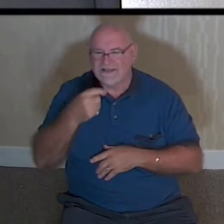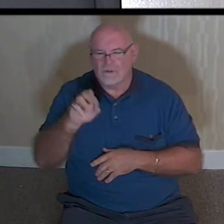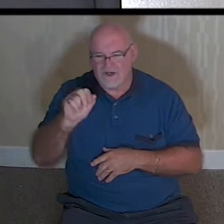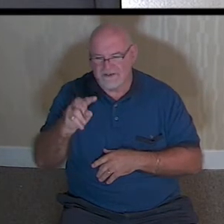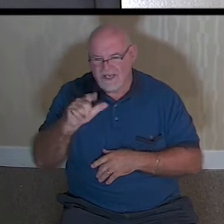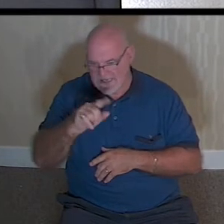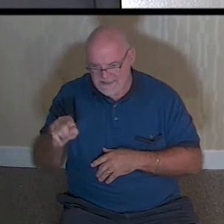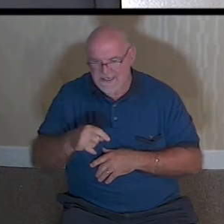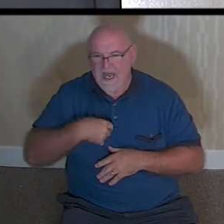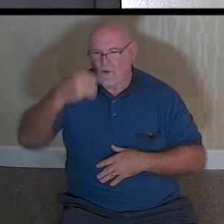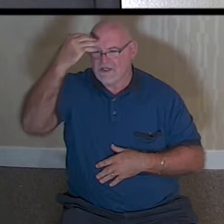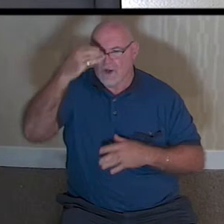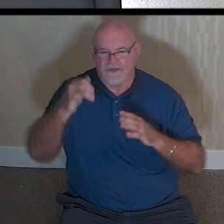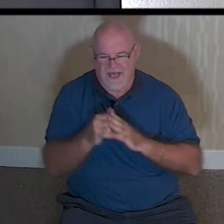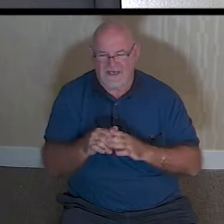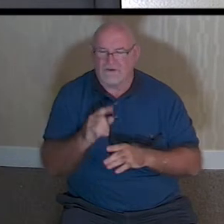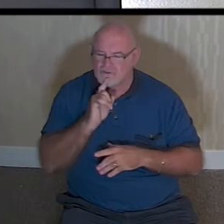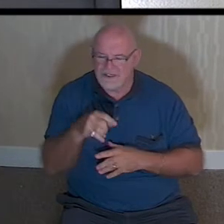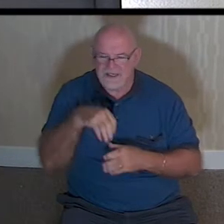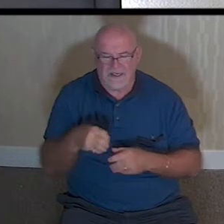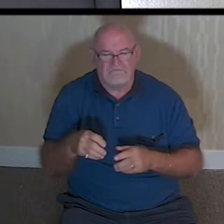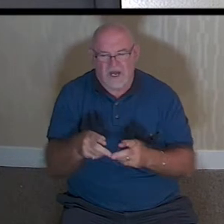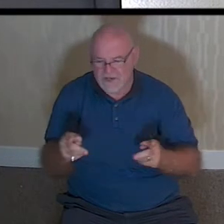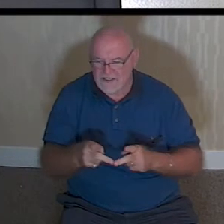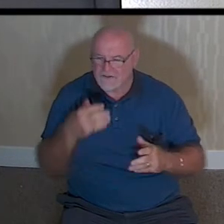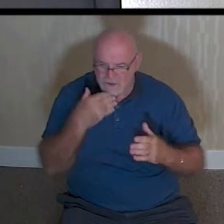I would know I was in a place of goodness.